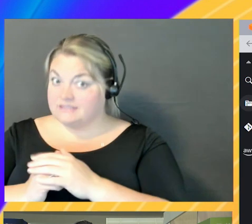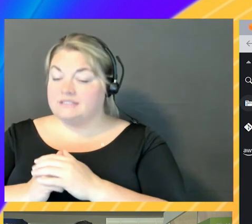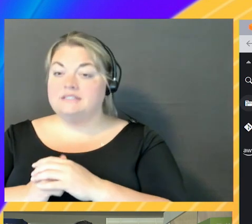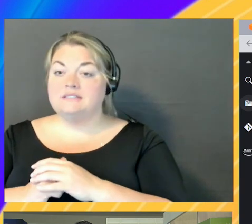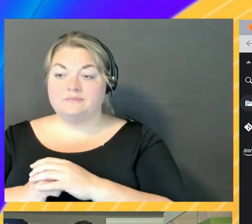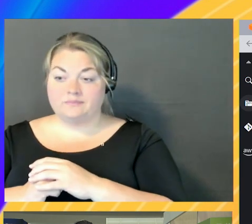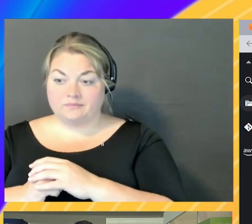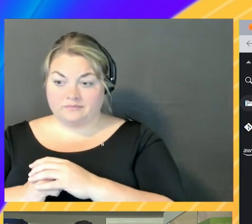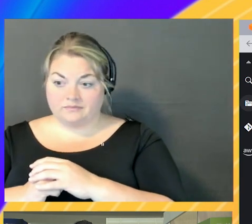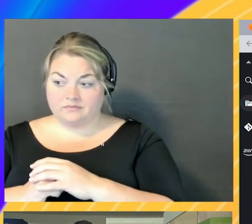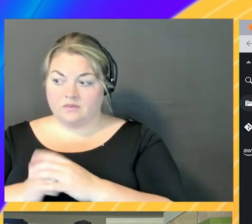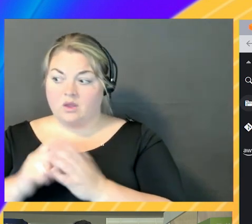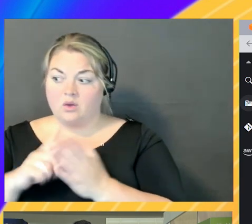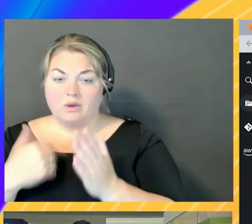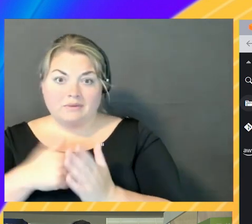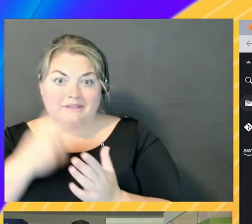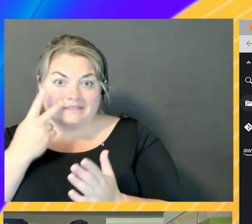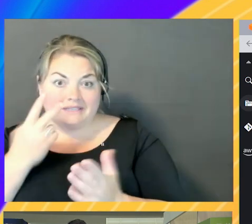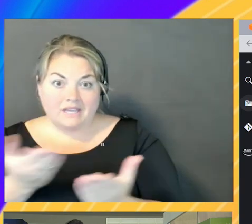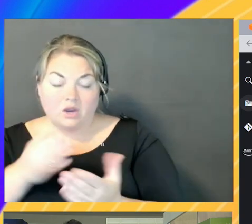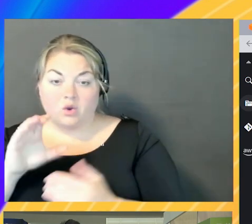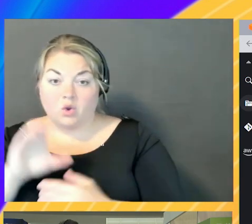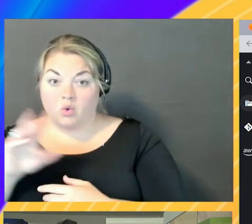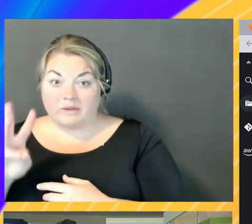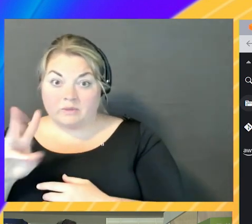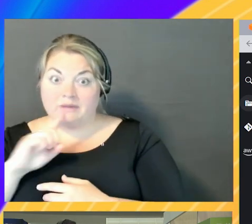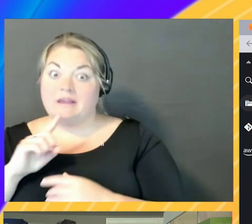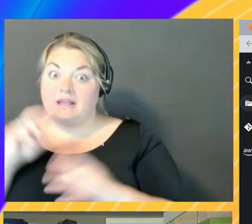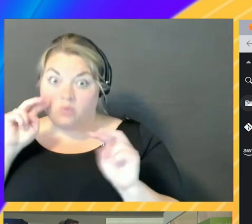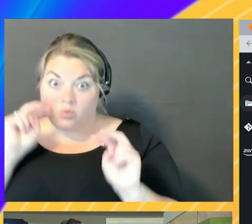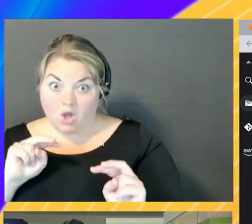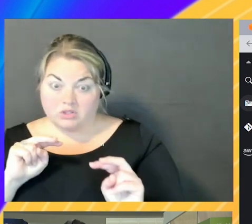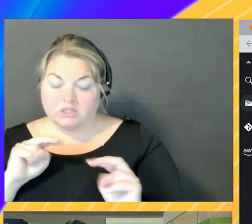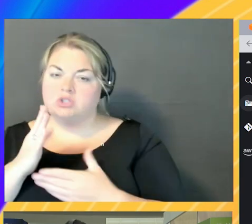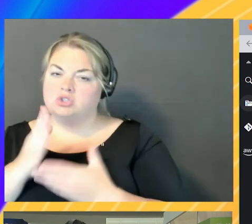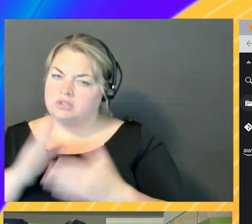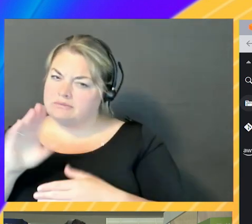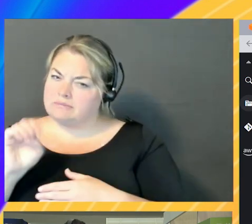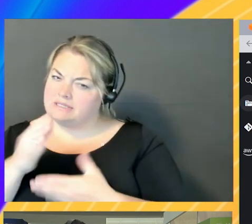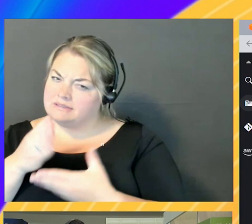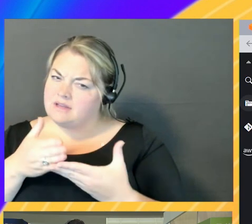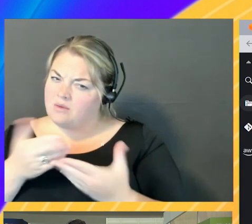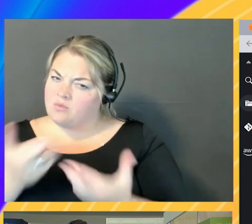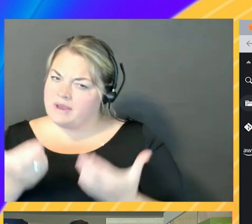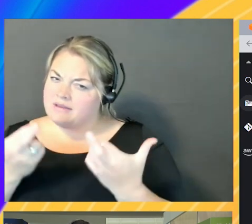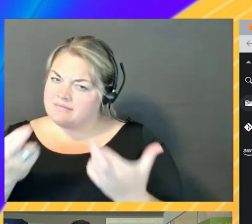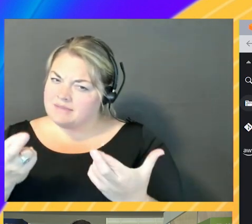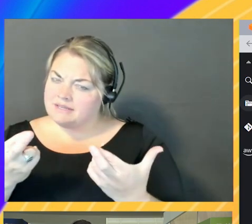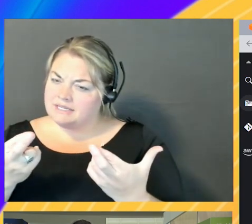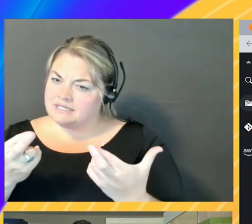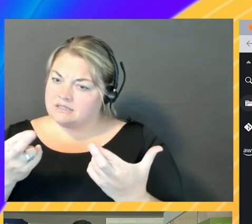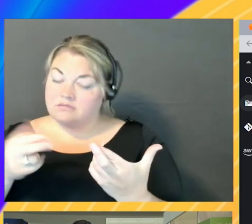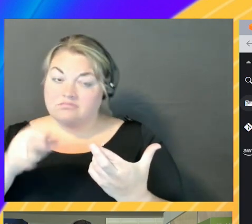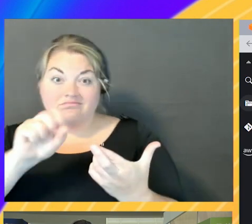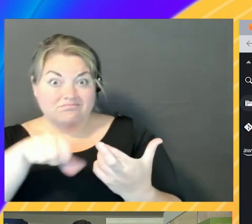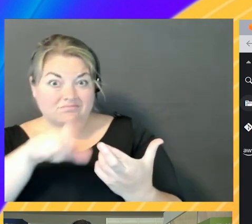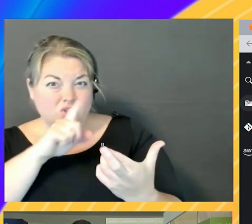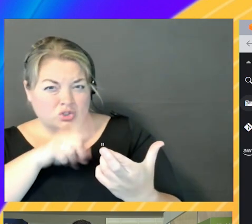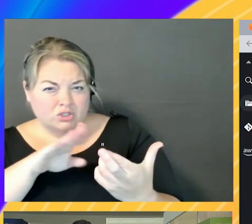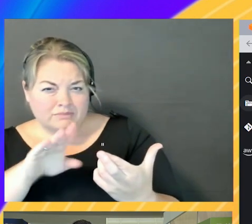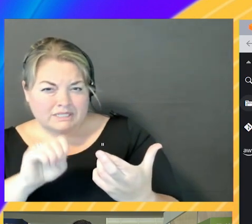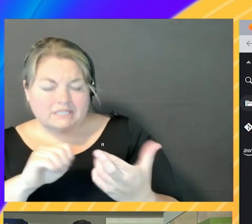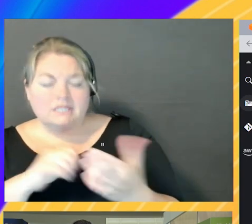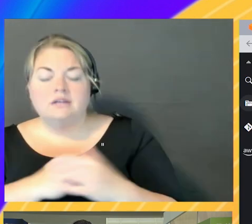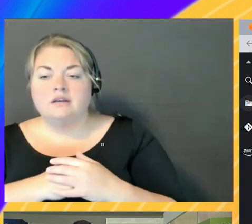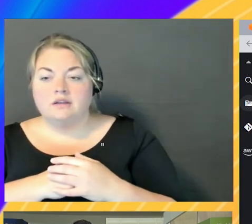And what we see here is CodeWhisperer is watching, but there should be some recommended entries and recommended code. Yeah, there should. So if we go back